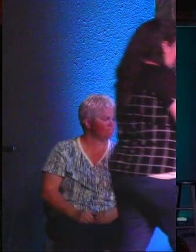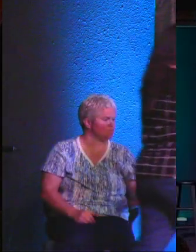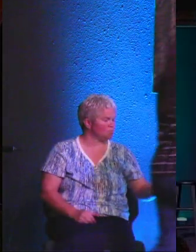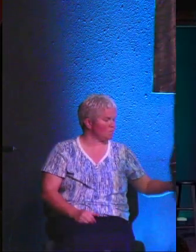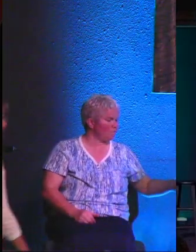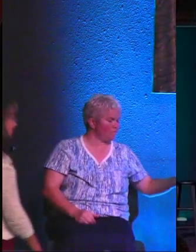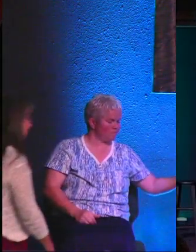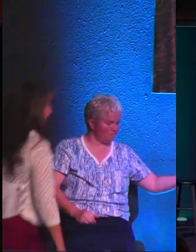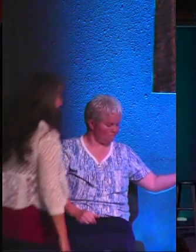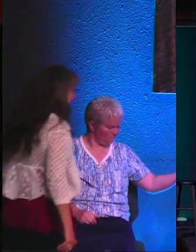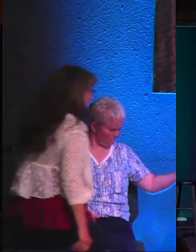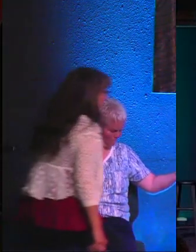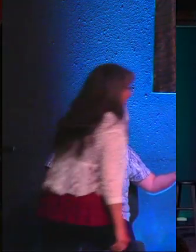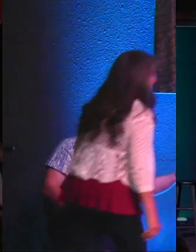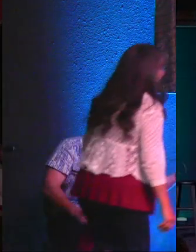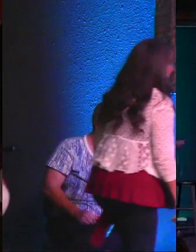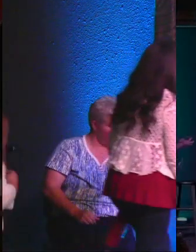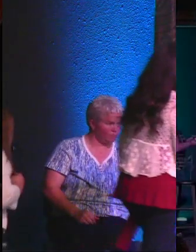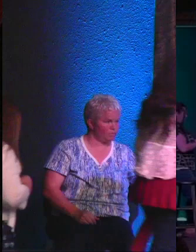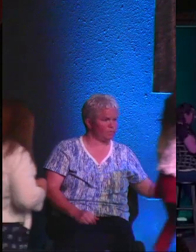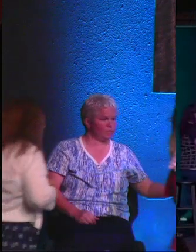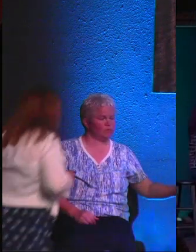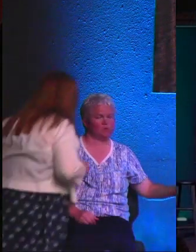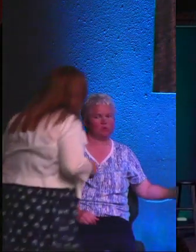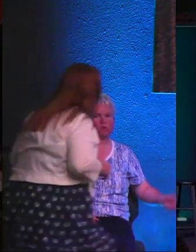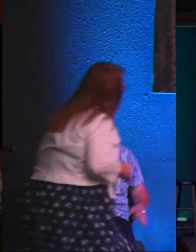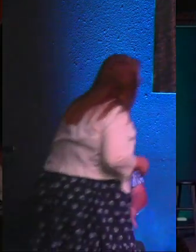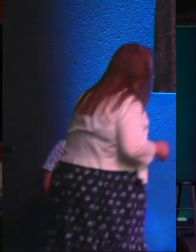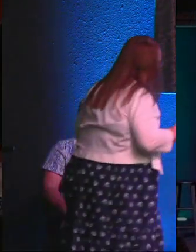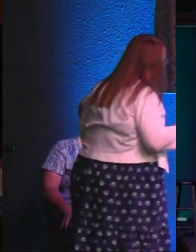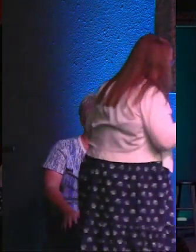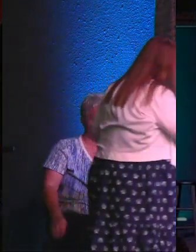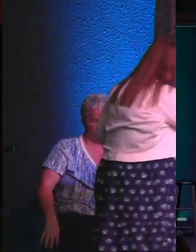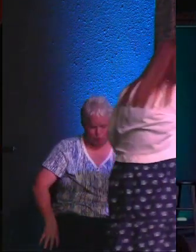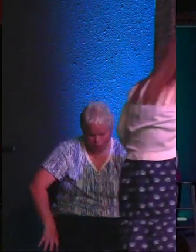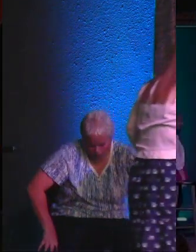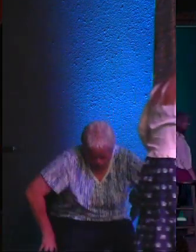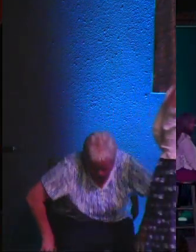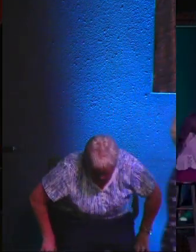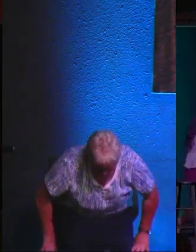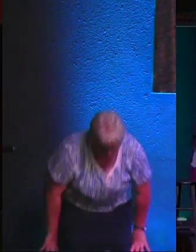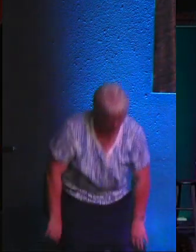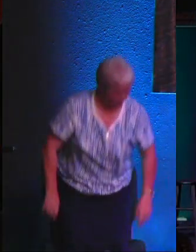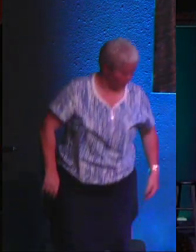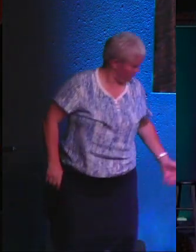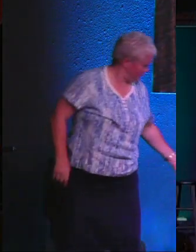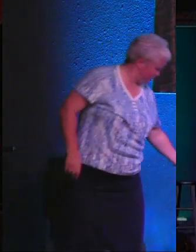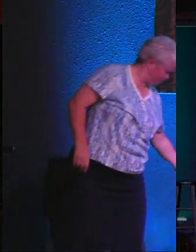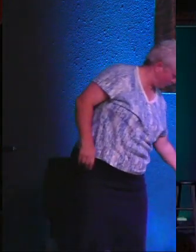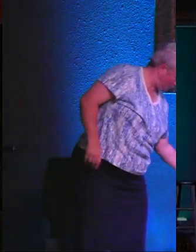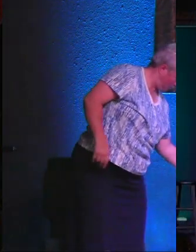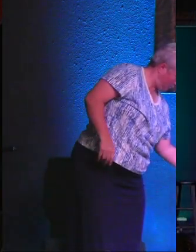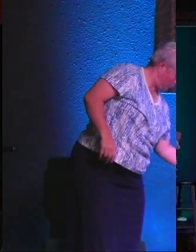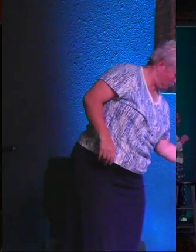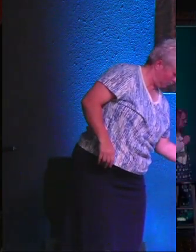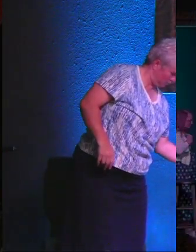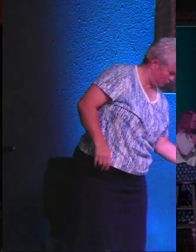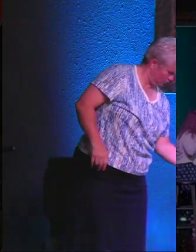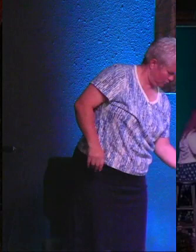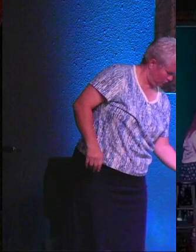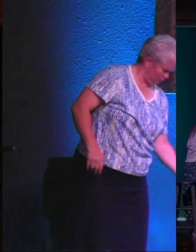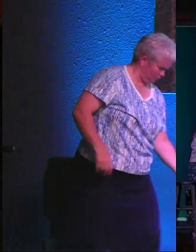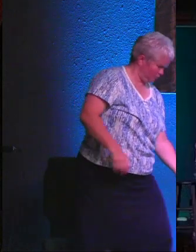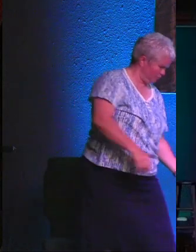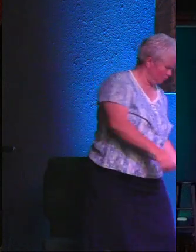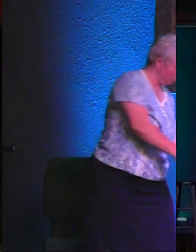our computer if you just have a credit card or a debit card or anything like that. But if the Holy Spirit's prompting you to give